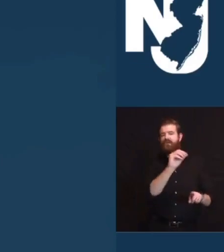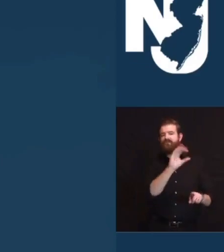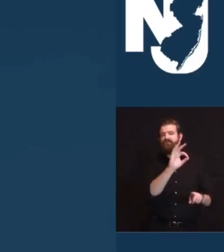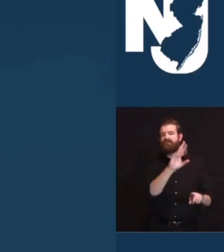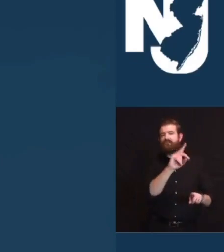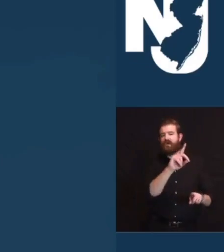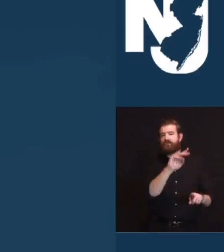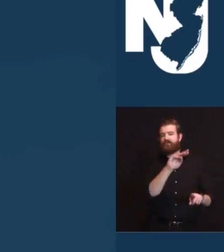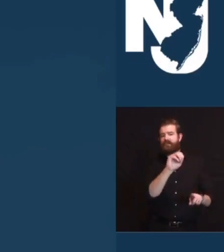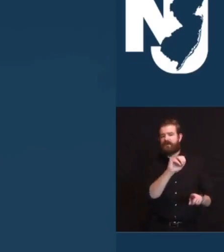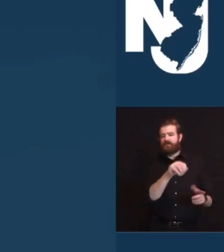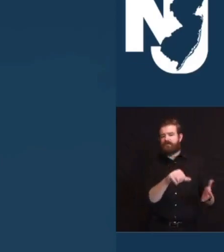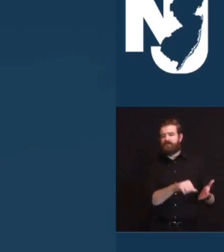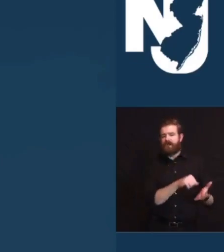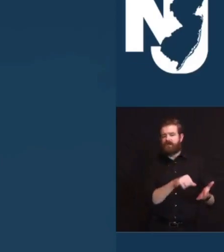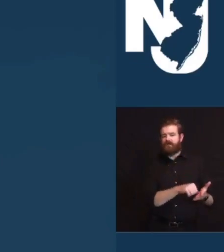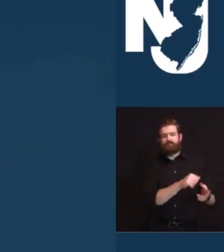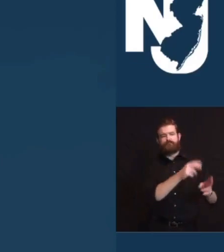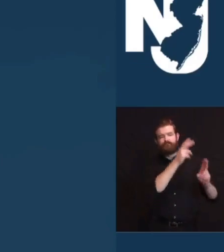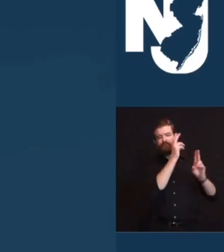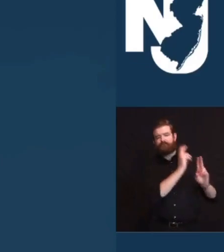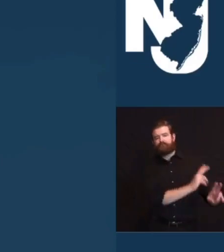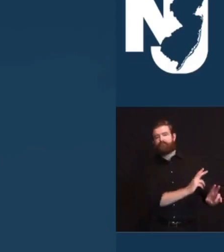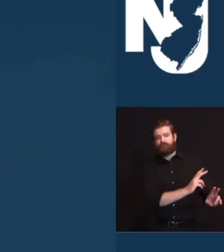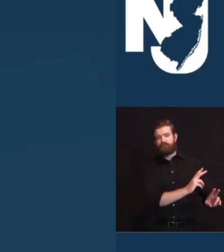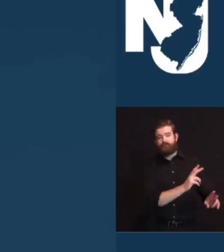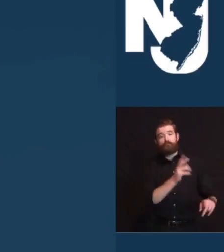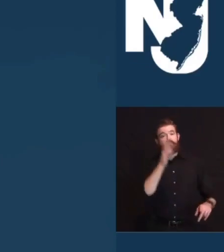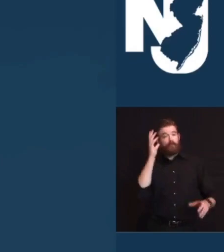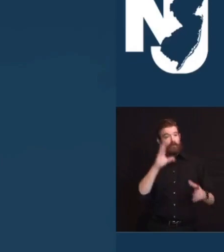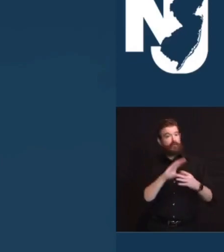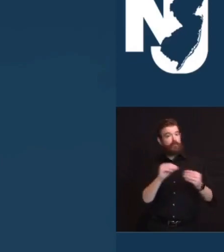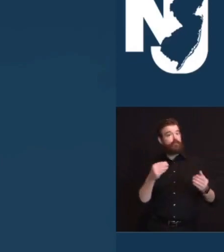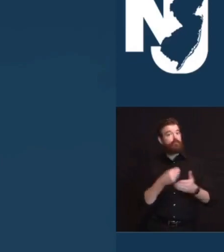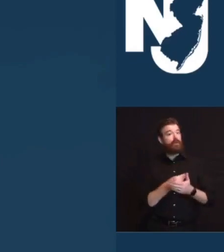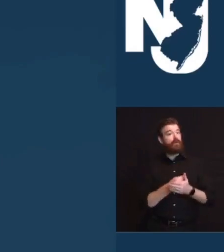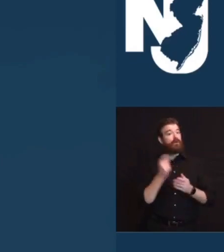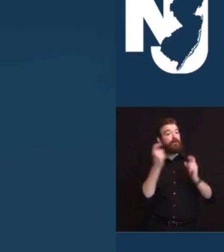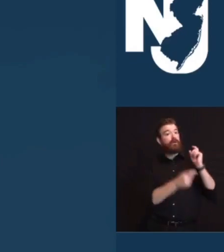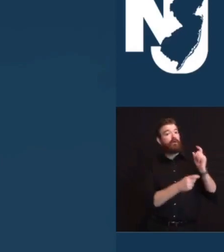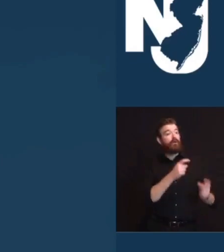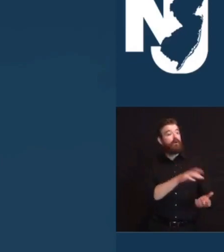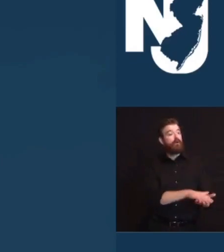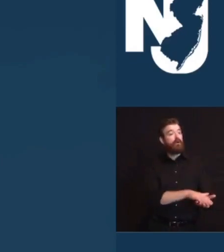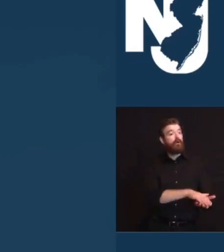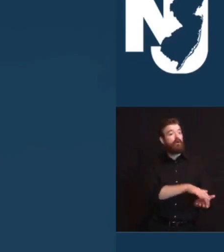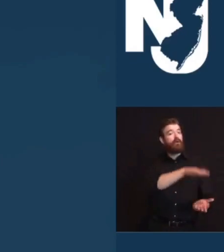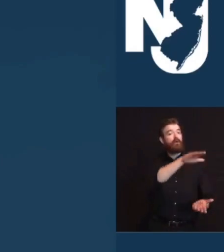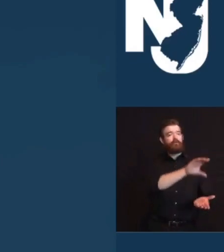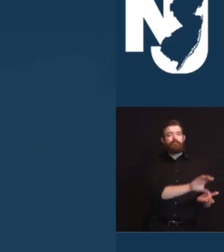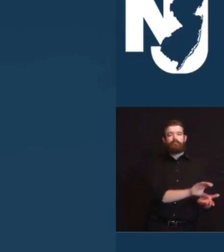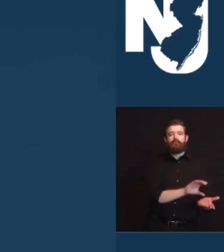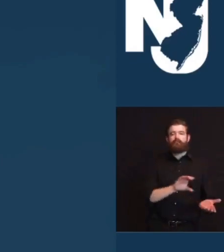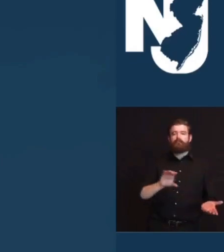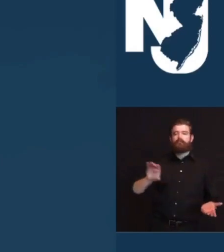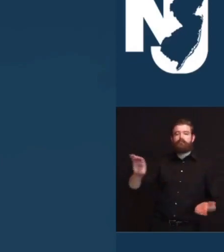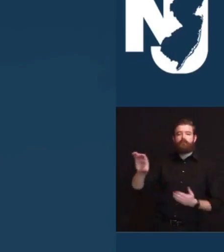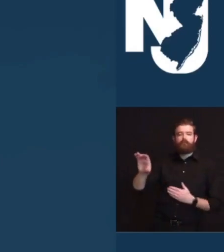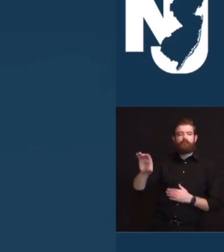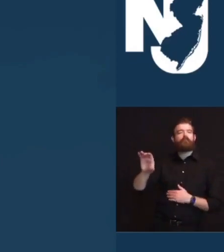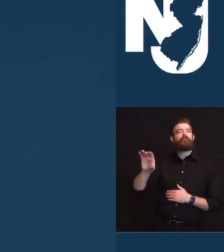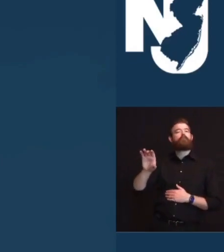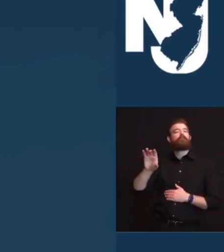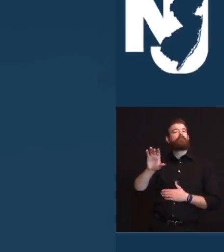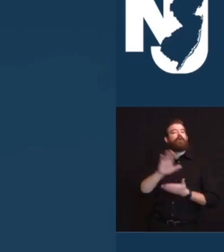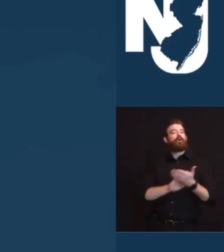that all proceeds will go to endowing a memorial scholarship. In that way, his life will be remembered, and